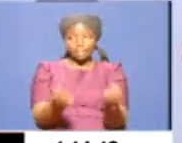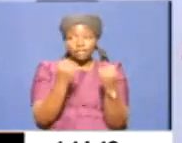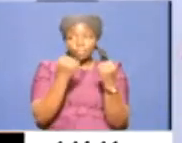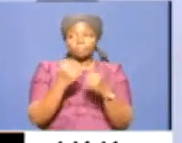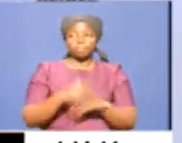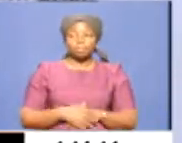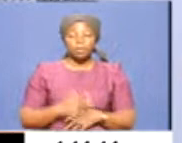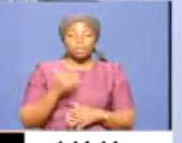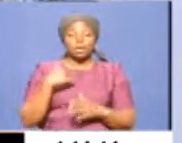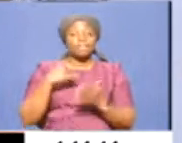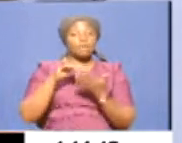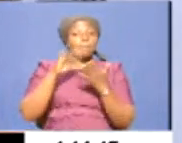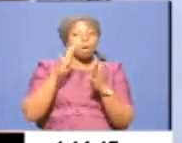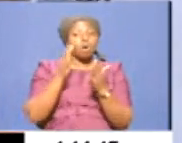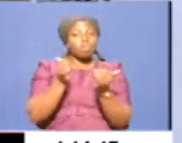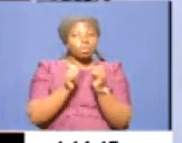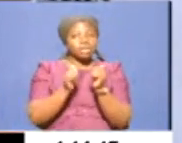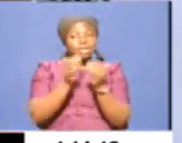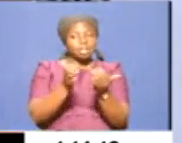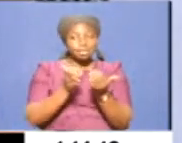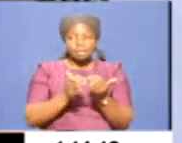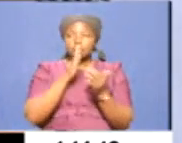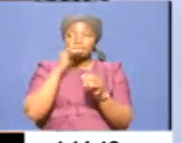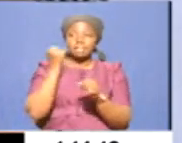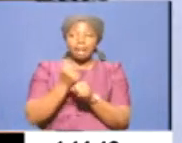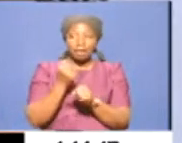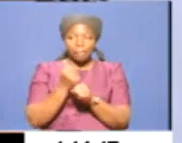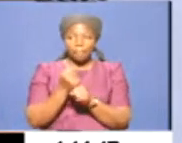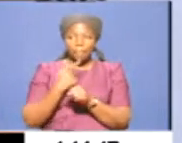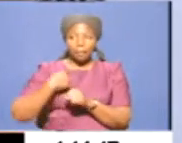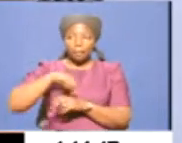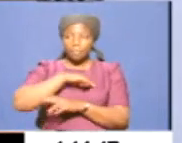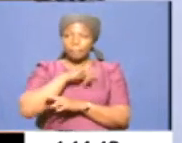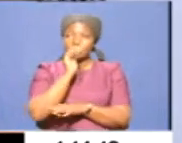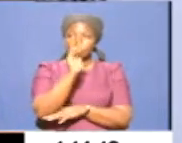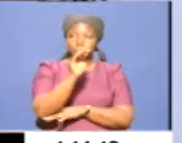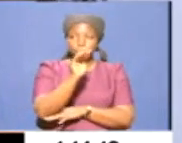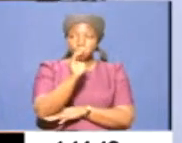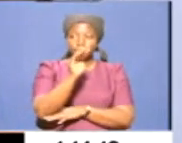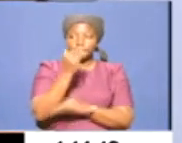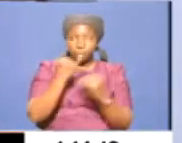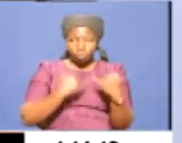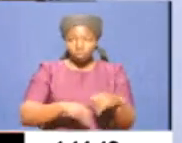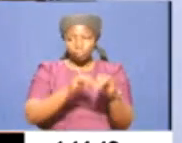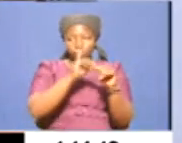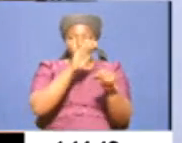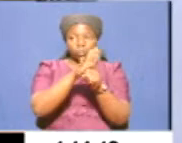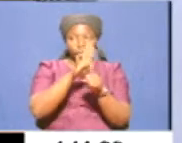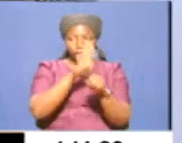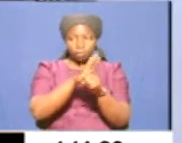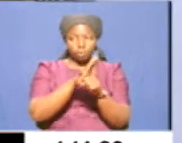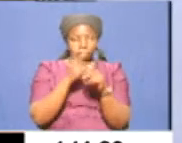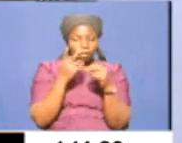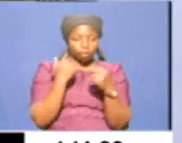to be done. And we request that they try as much as possible to see that